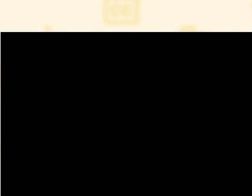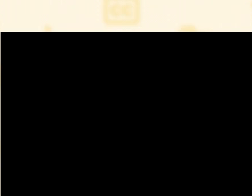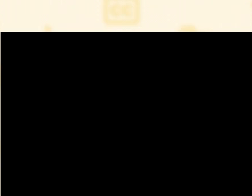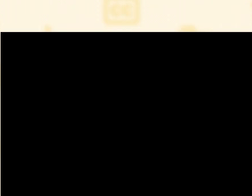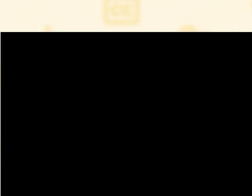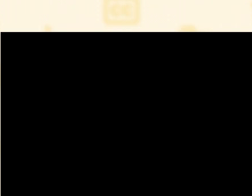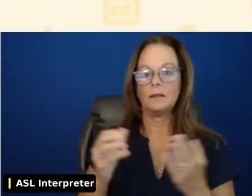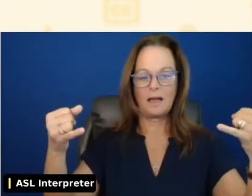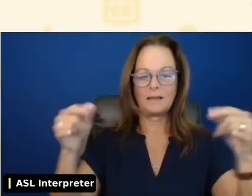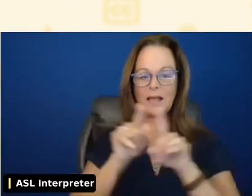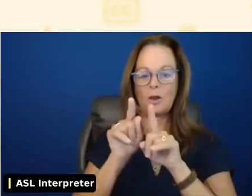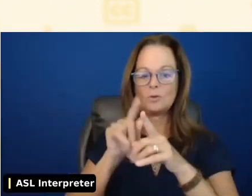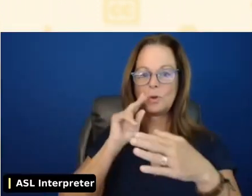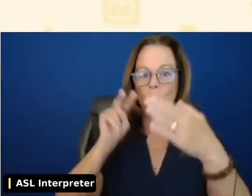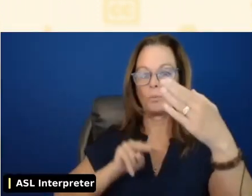preview text?